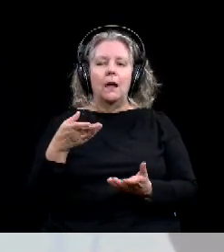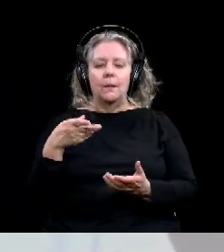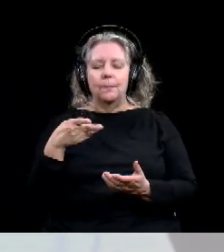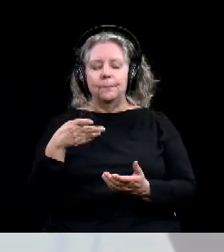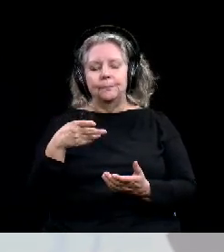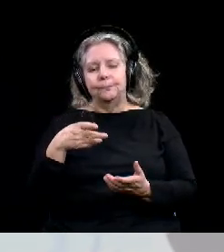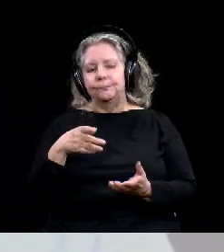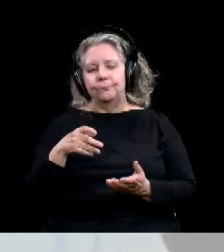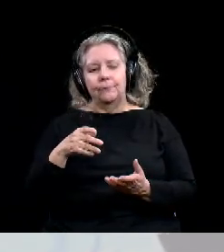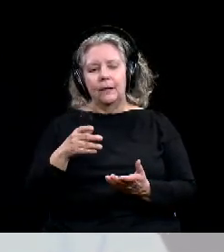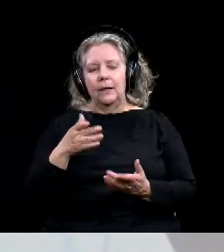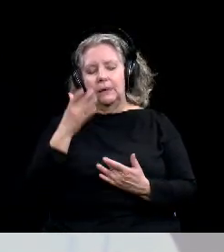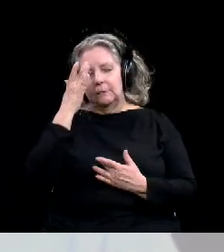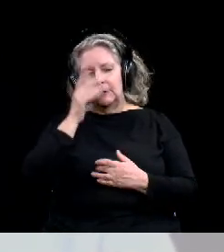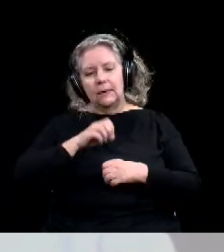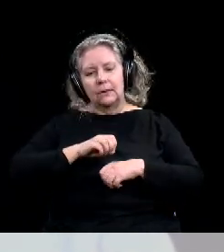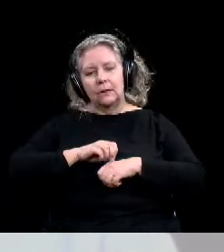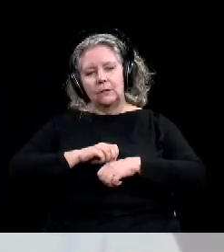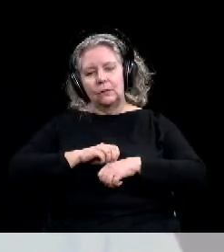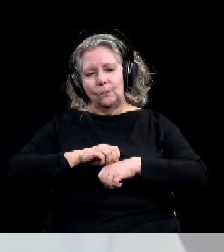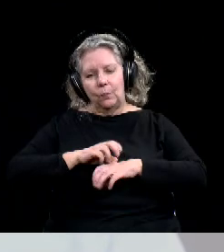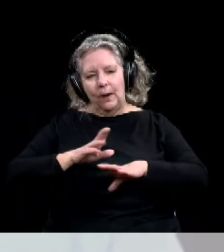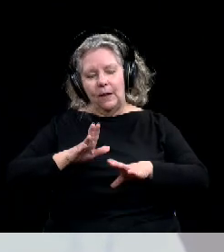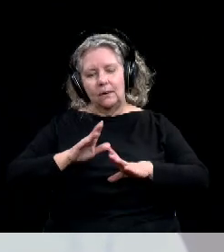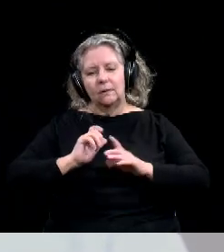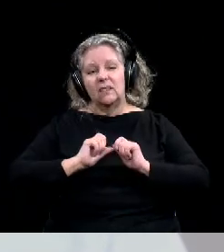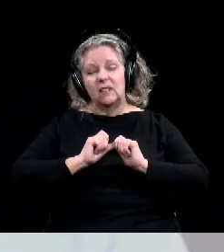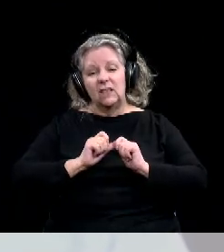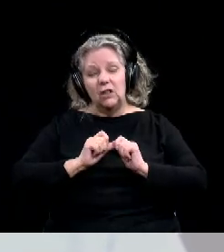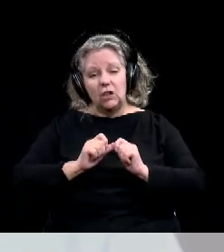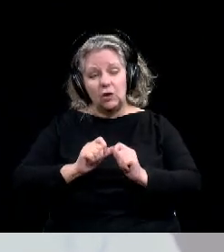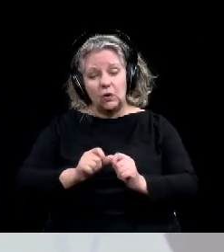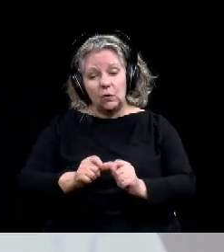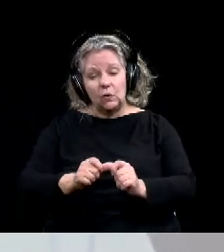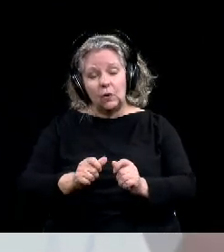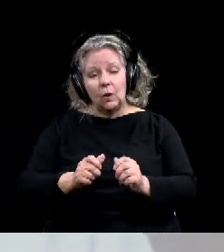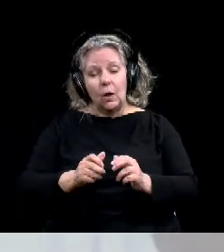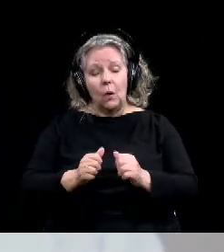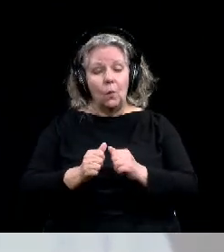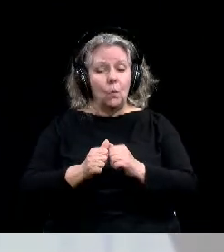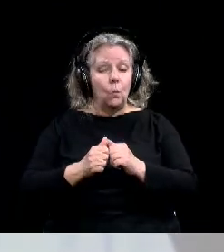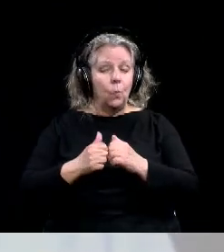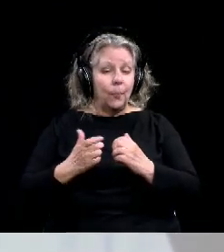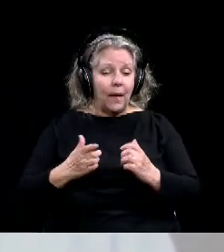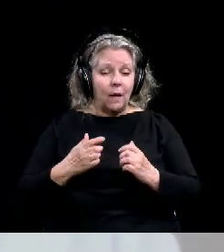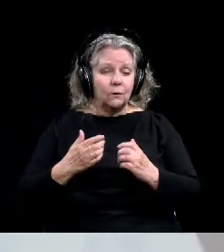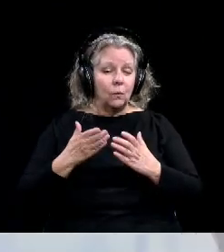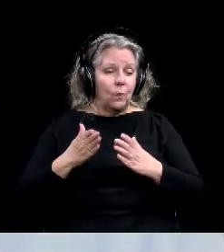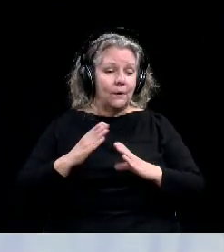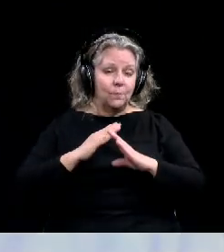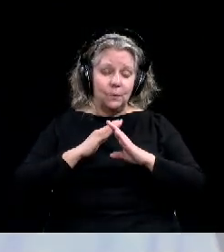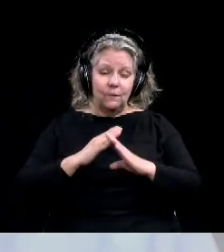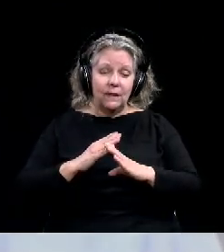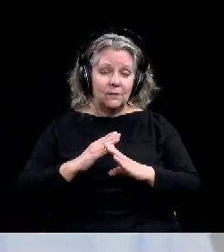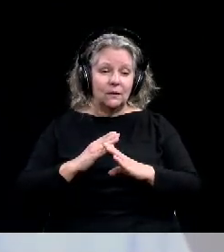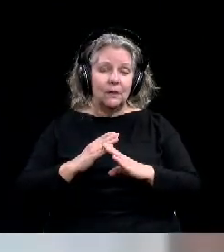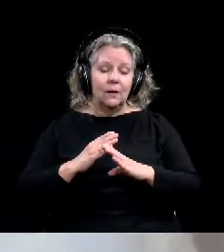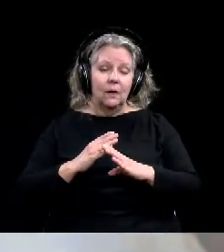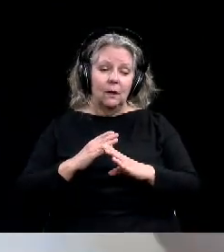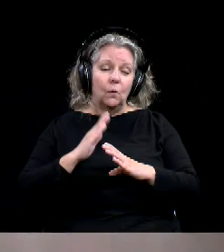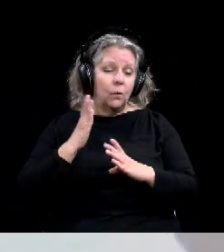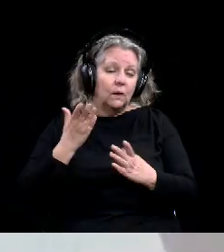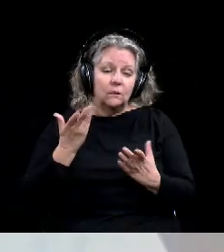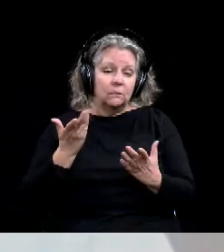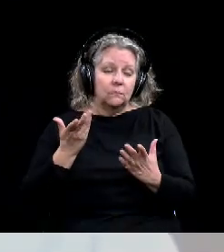the impact is going to be. So in this, if it had taken as long as I thought it was going, I